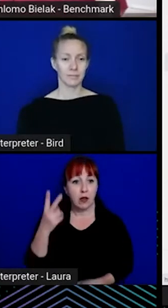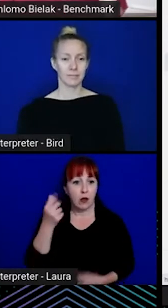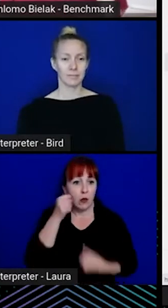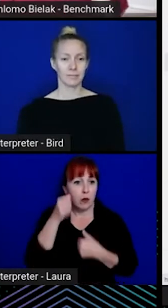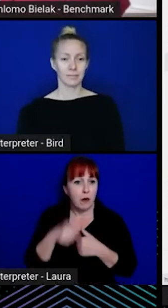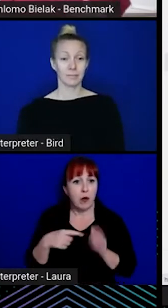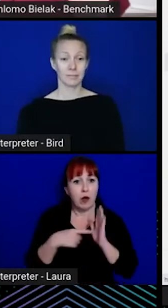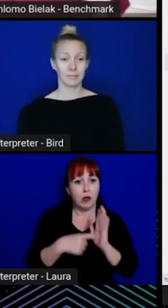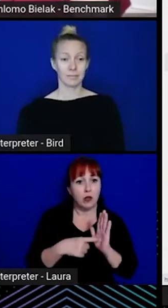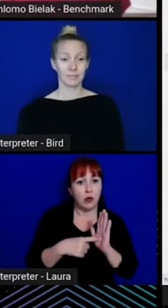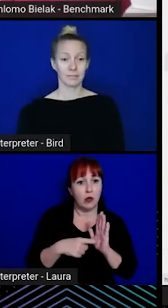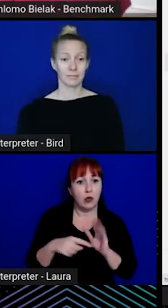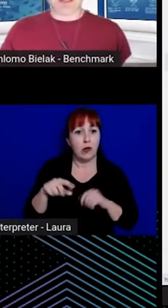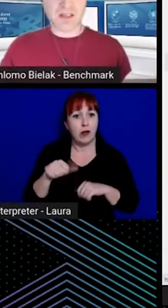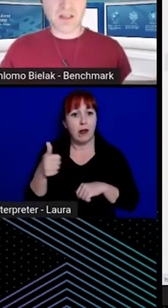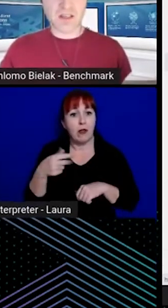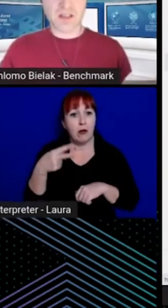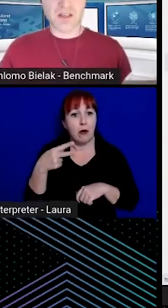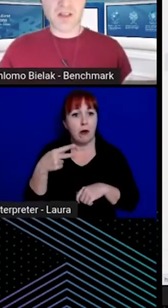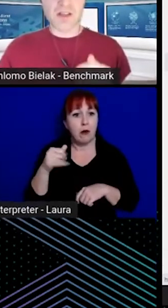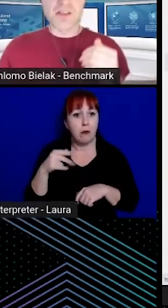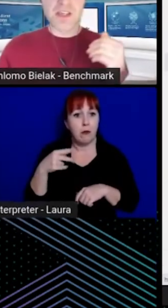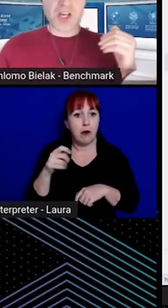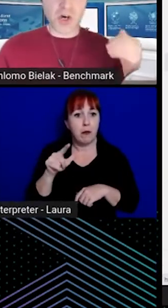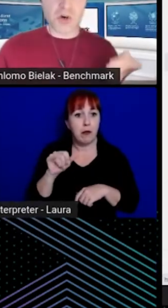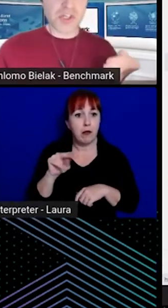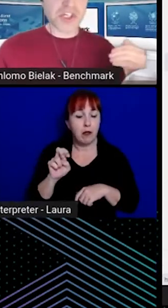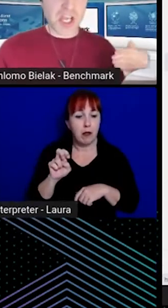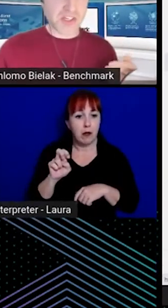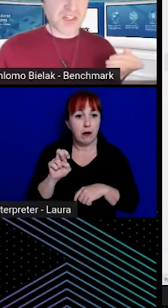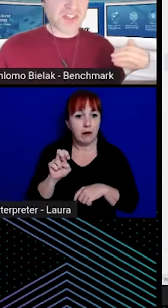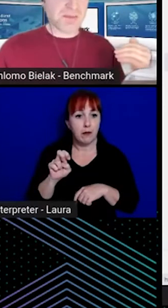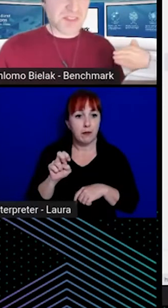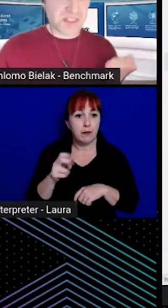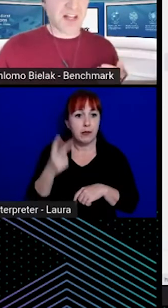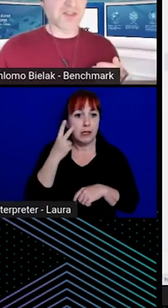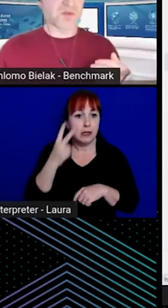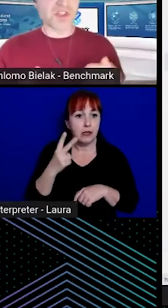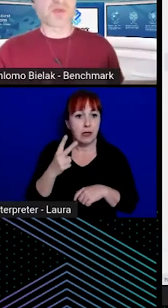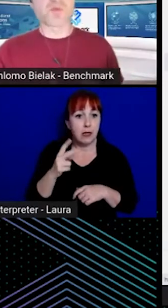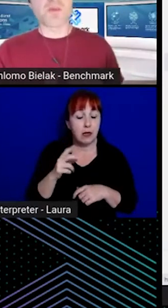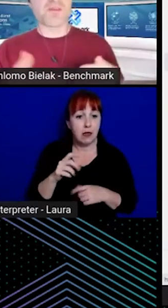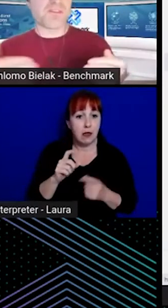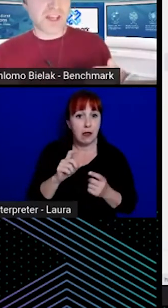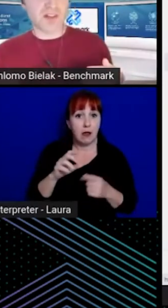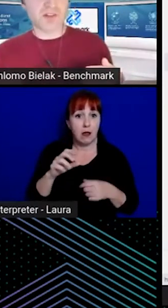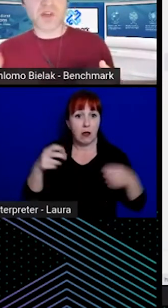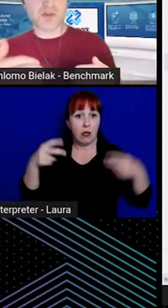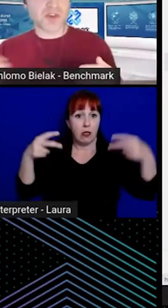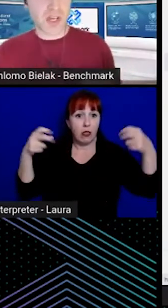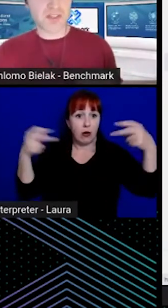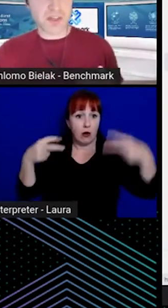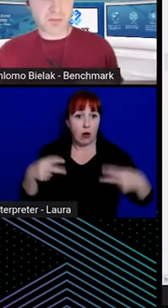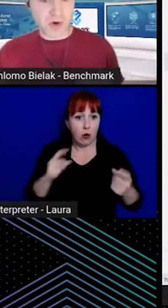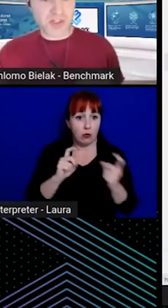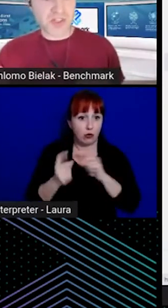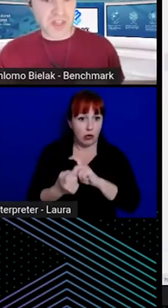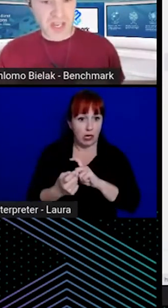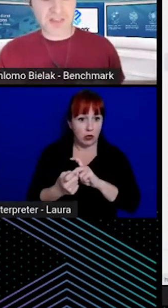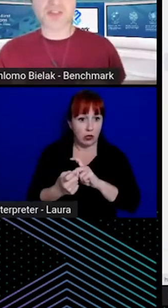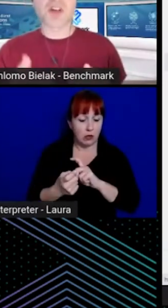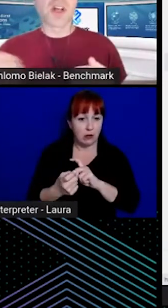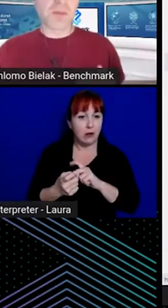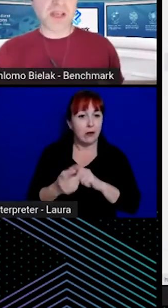is directly linking the code changes themselves, which is what failed when you tried to merge